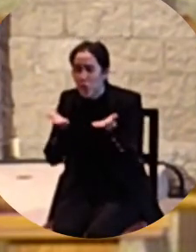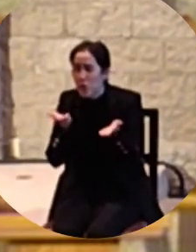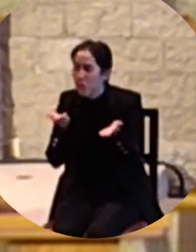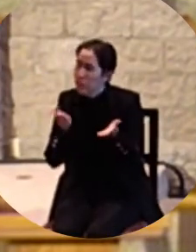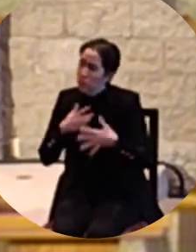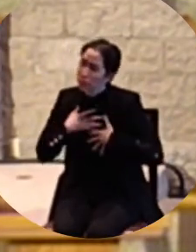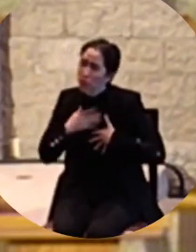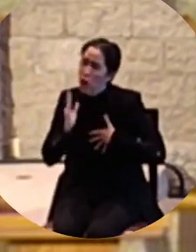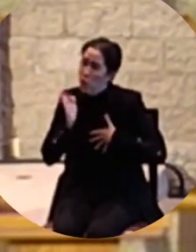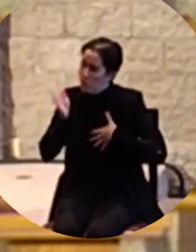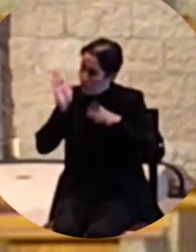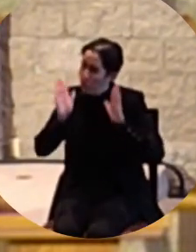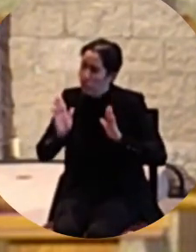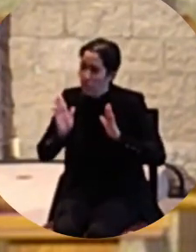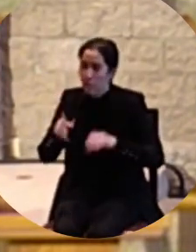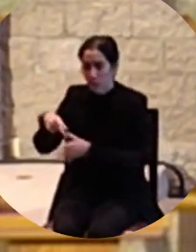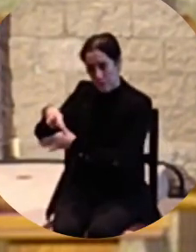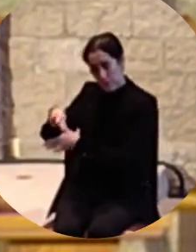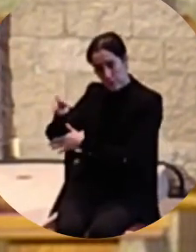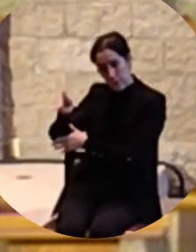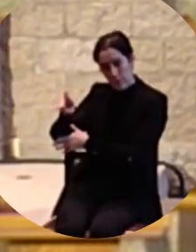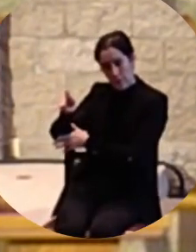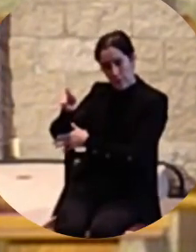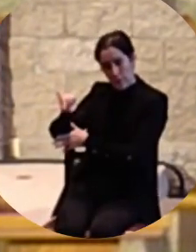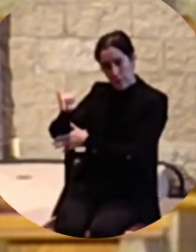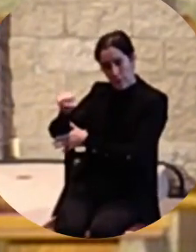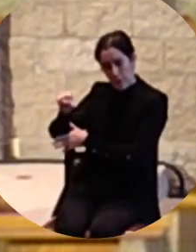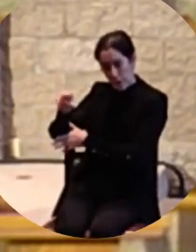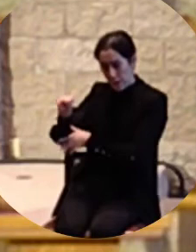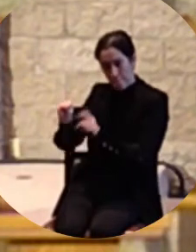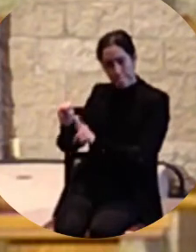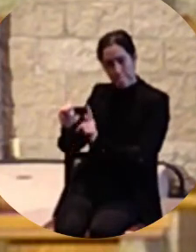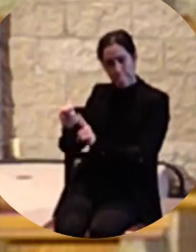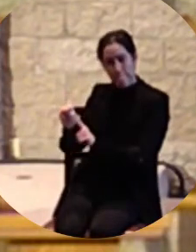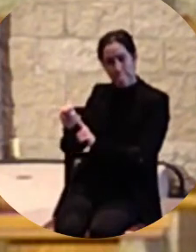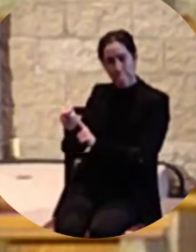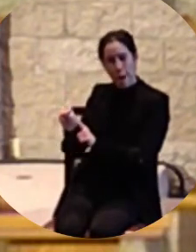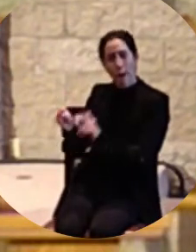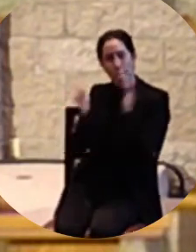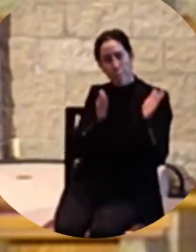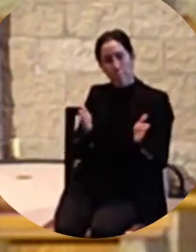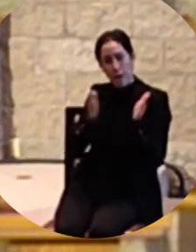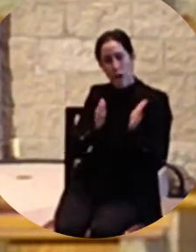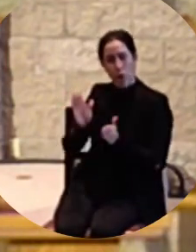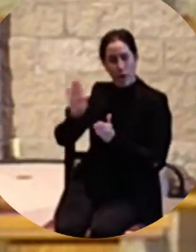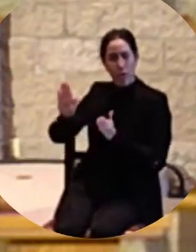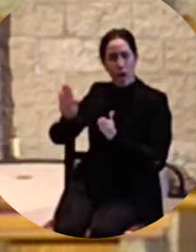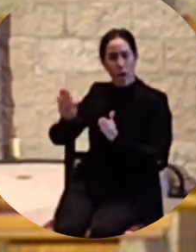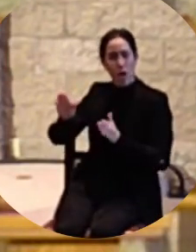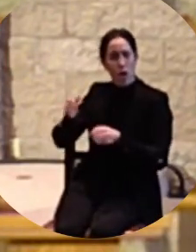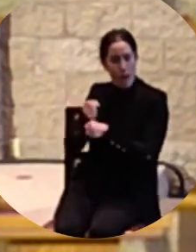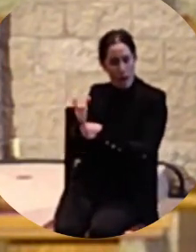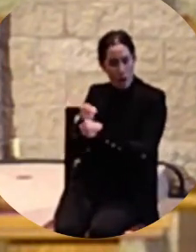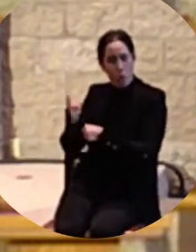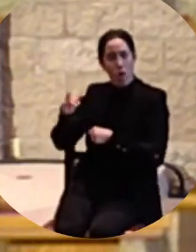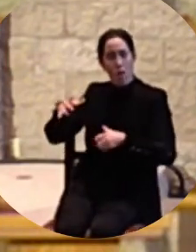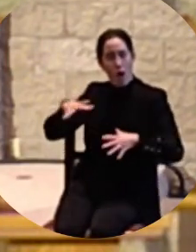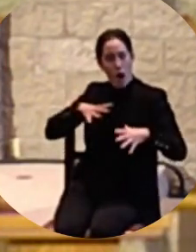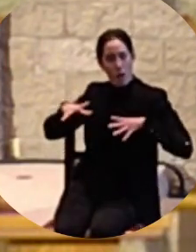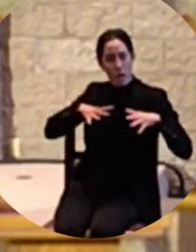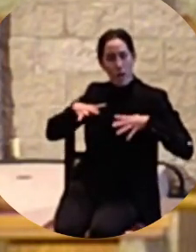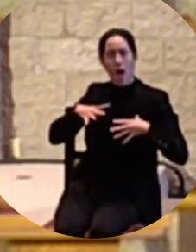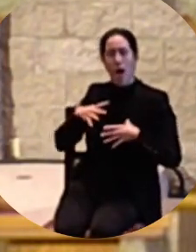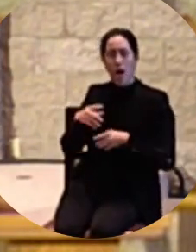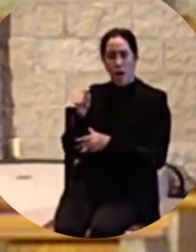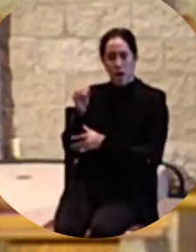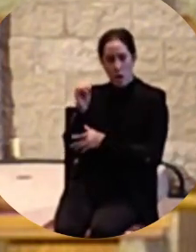Prism is preparing their annual holiday toy shop, and you are